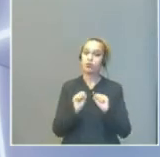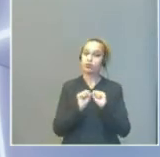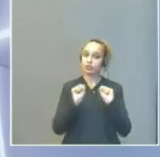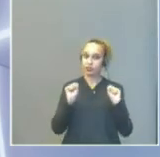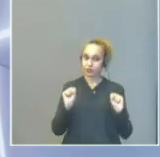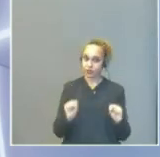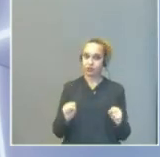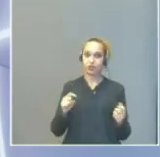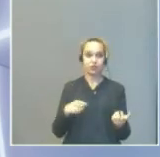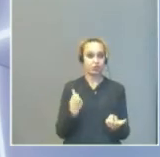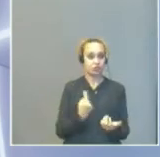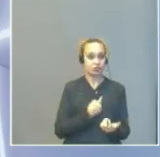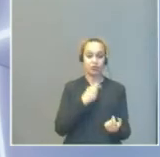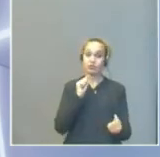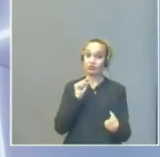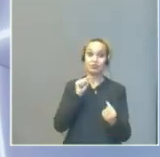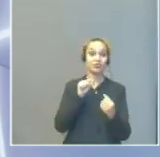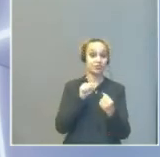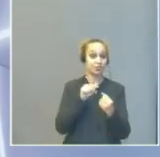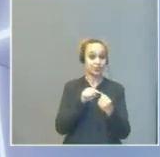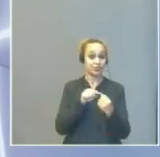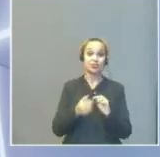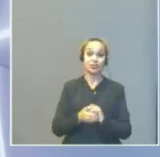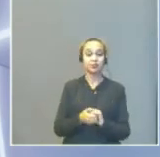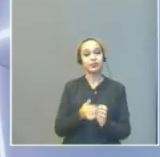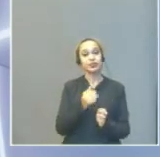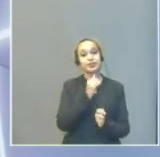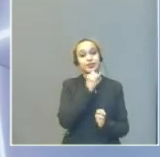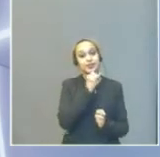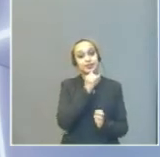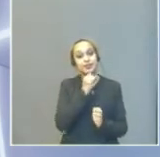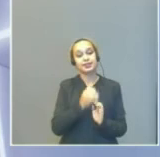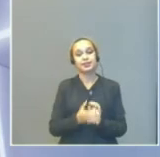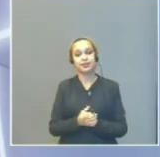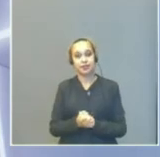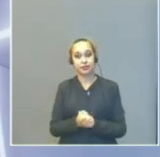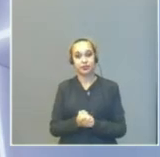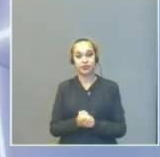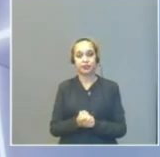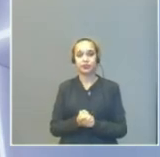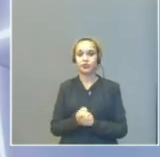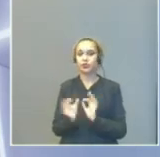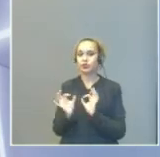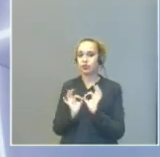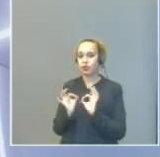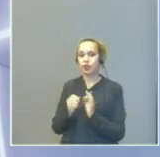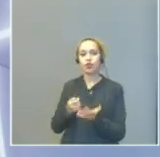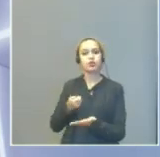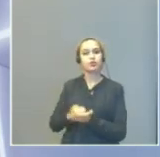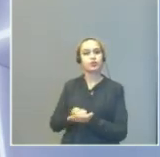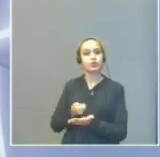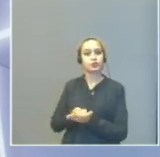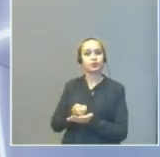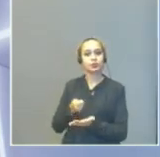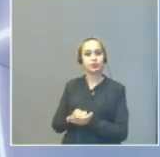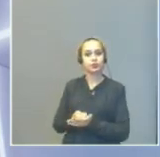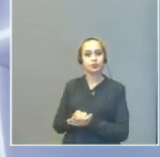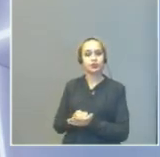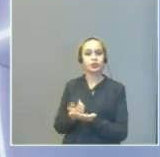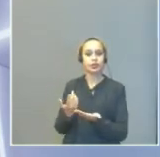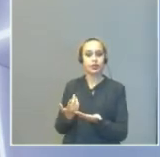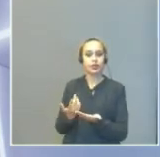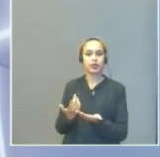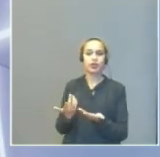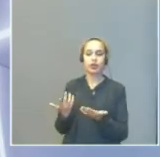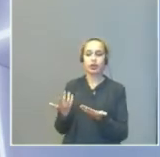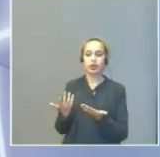framed our objectives. For instance, an organization that is committed to the phenomenon of climate